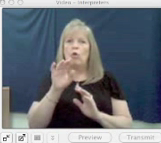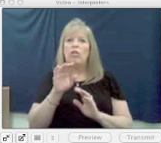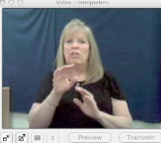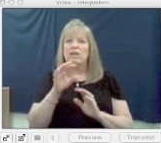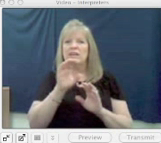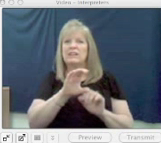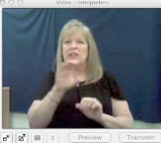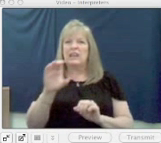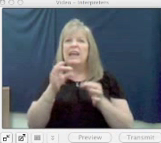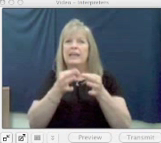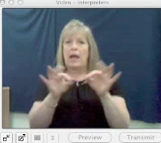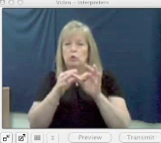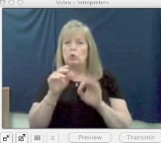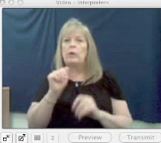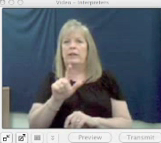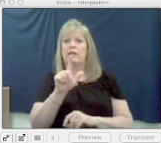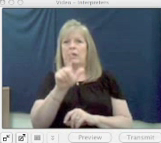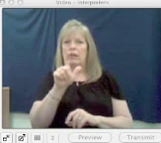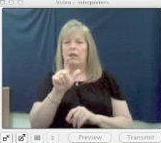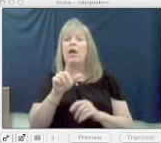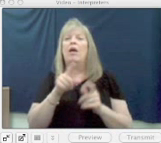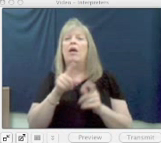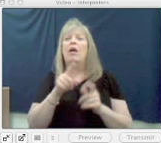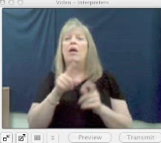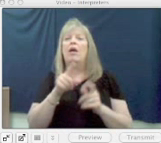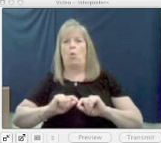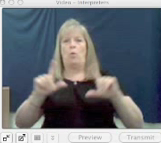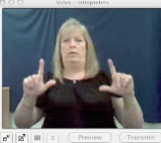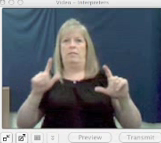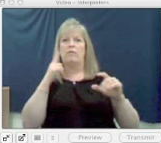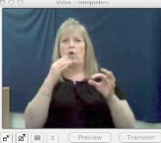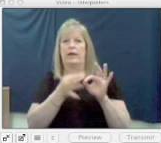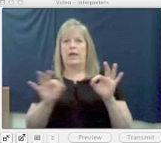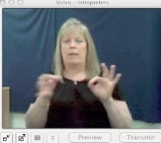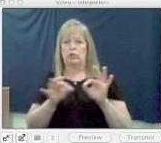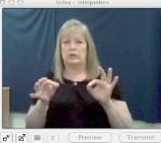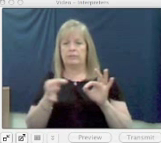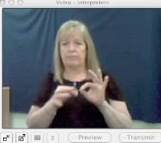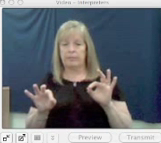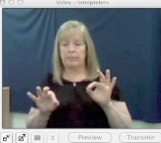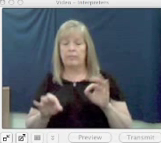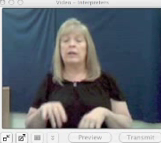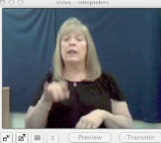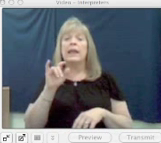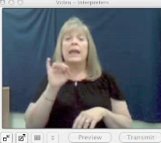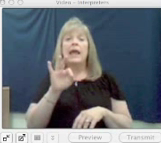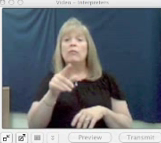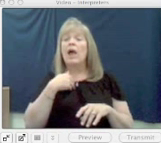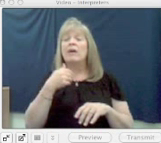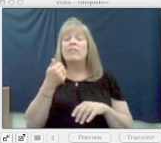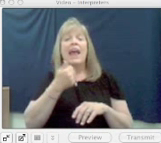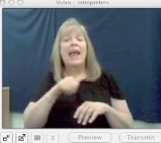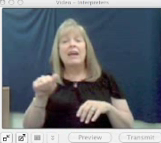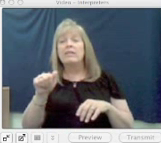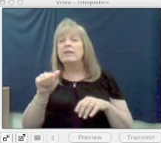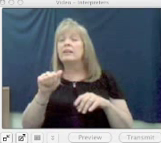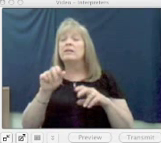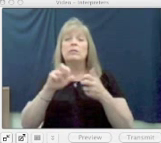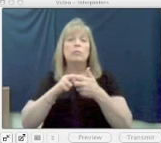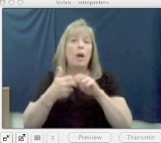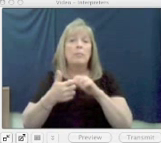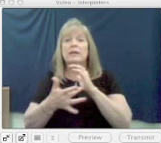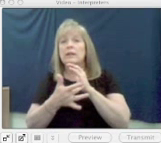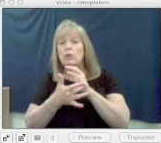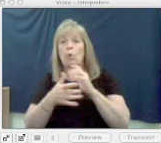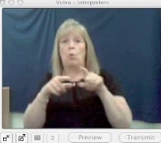just go ahead and click that and captioning will open up. If you guys have any technical issues